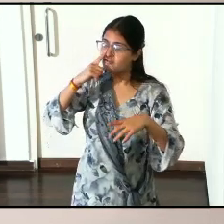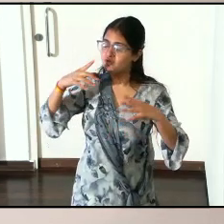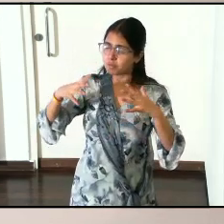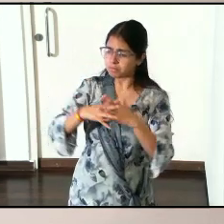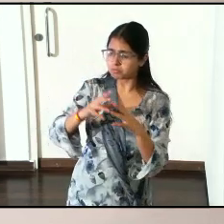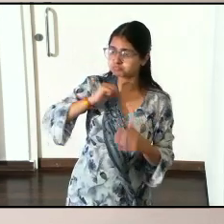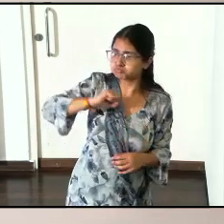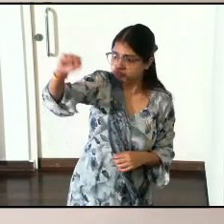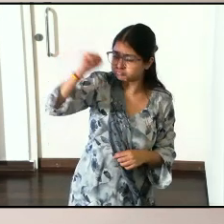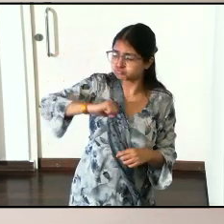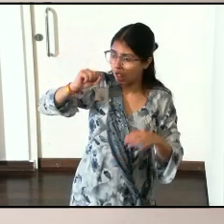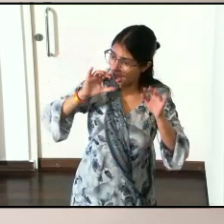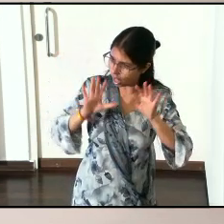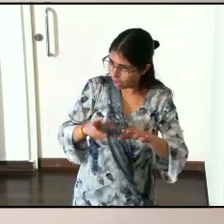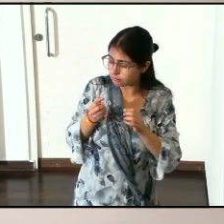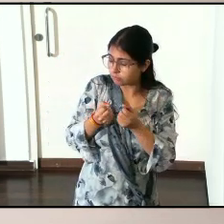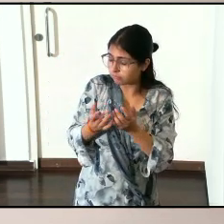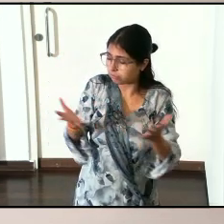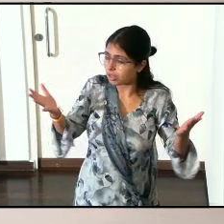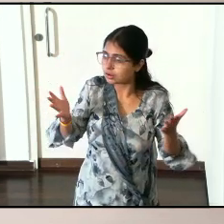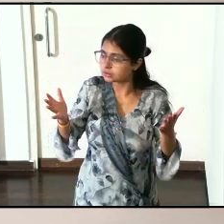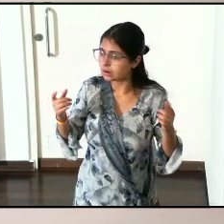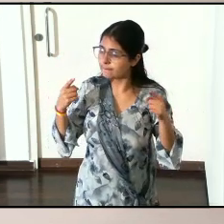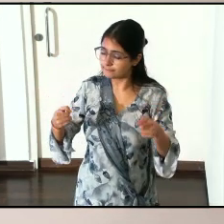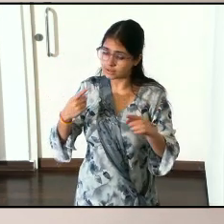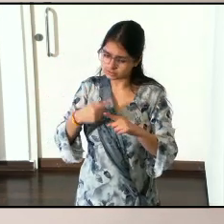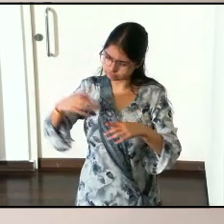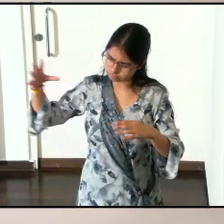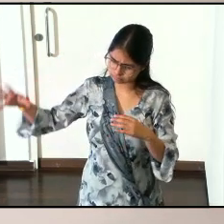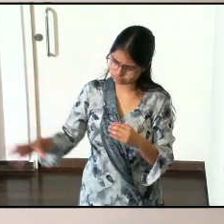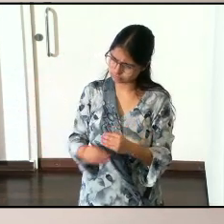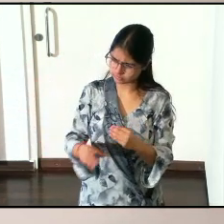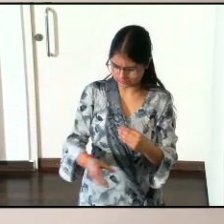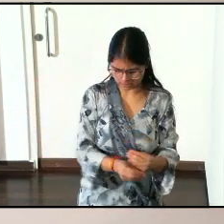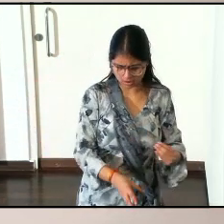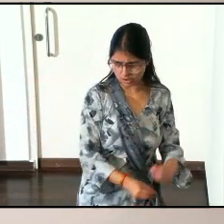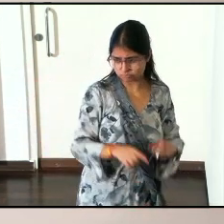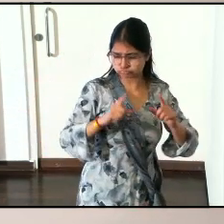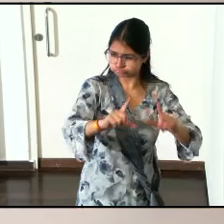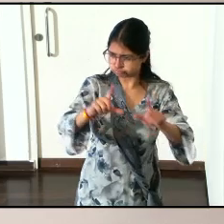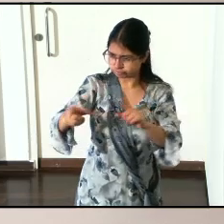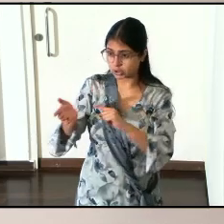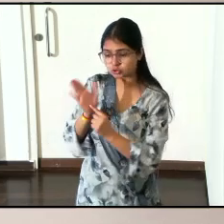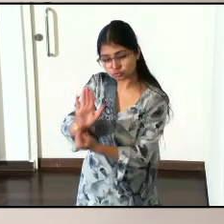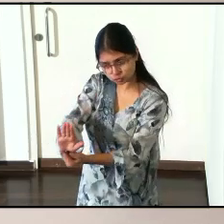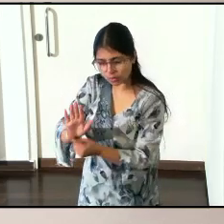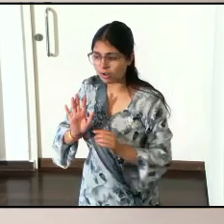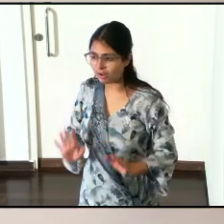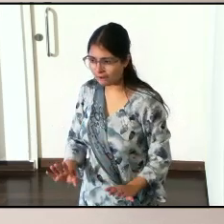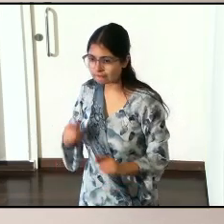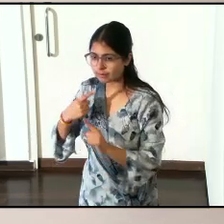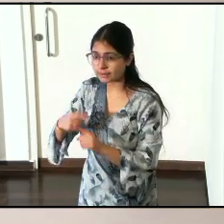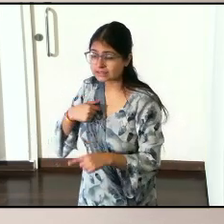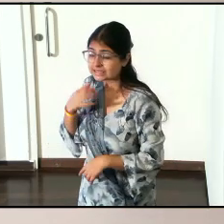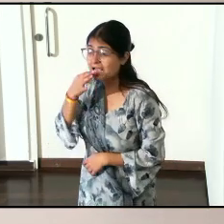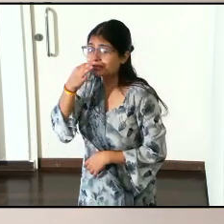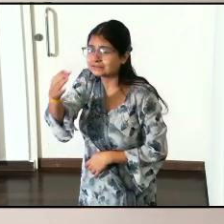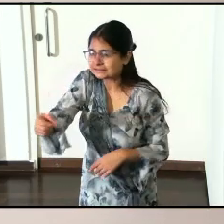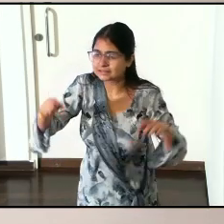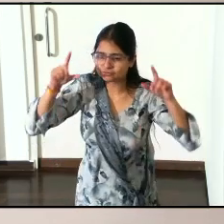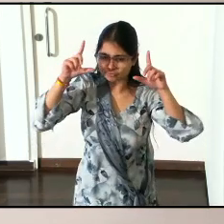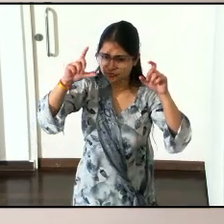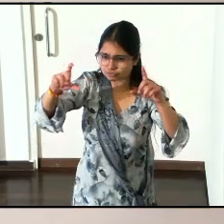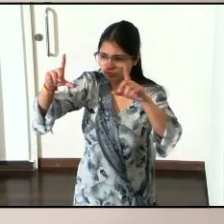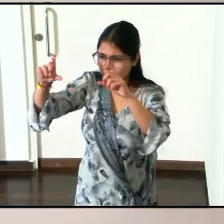movements included in the collection that was exhibited. And I had asked for the images just to